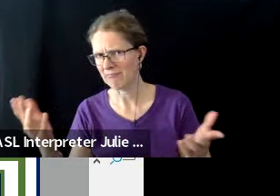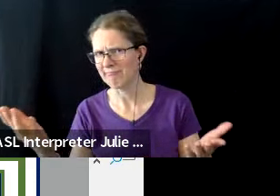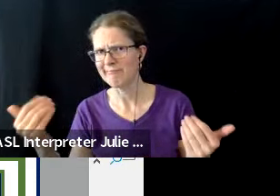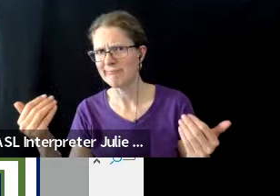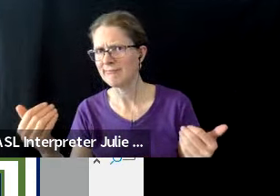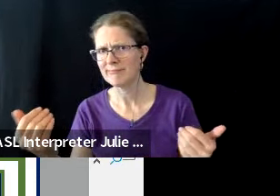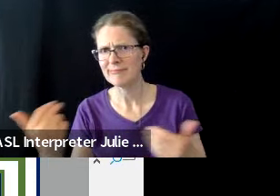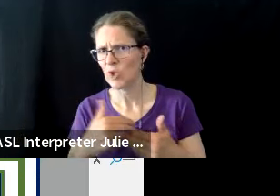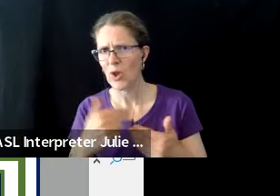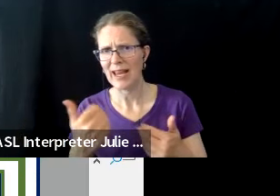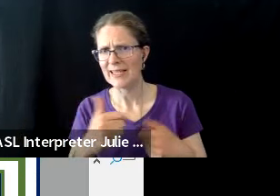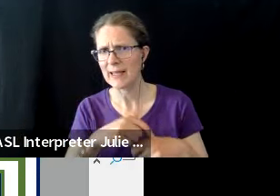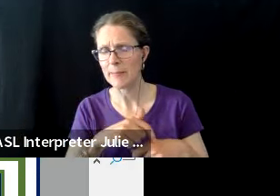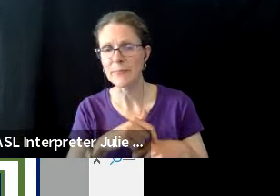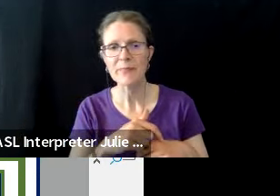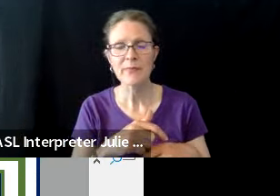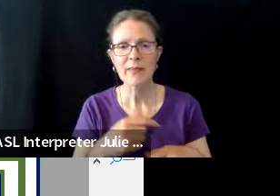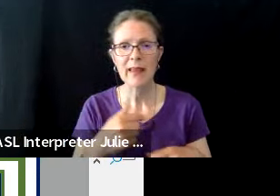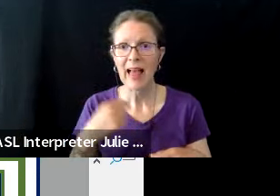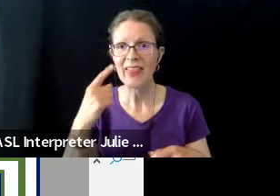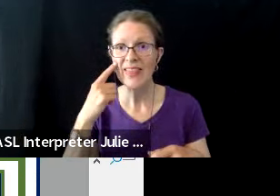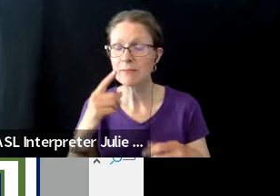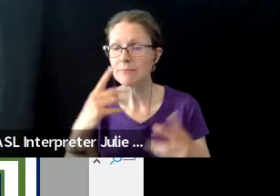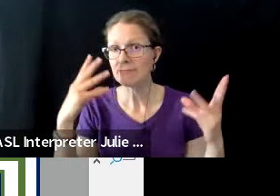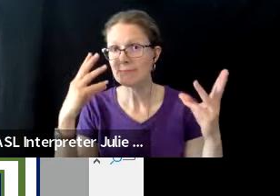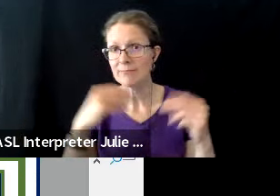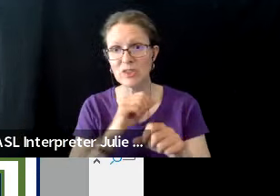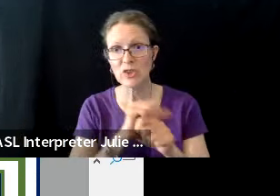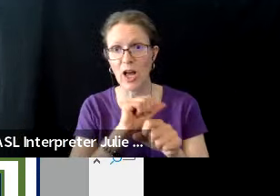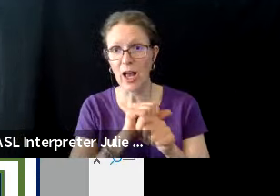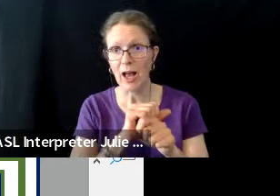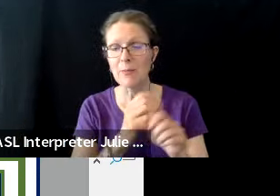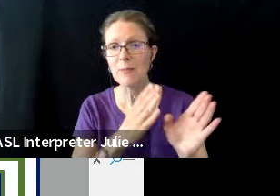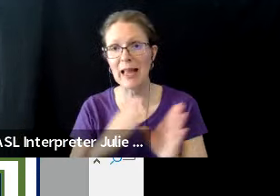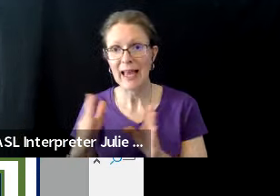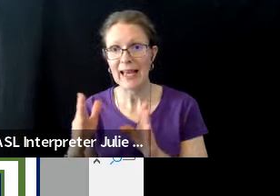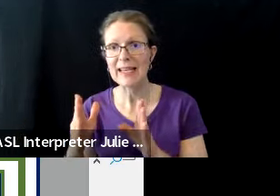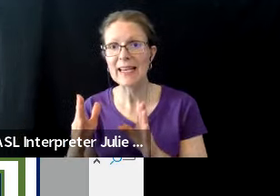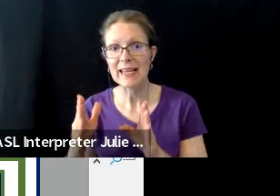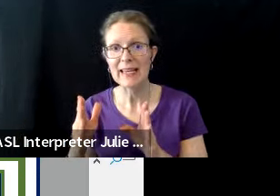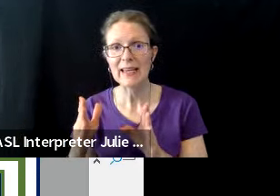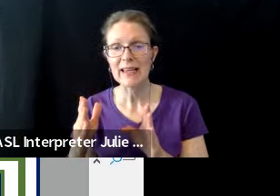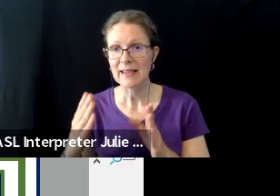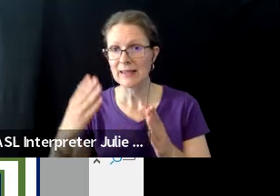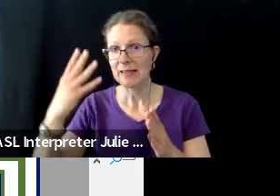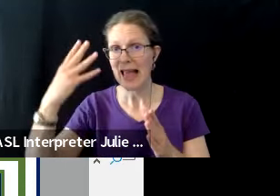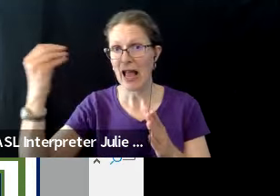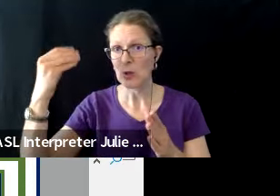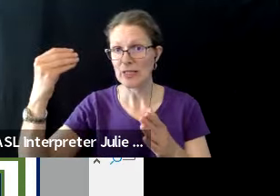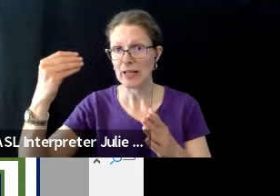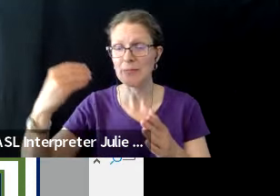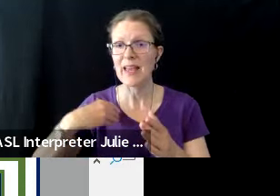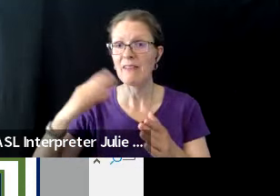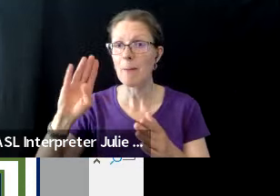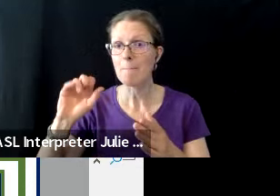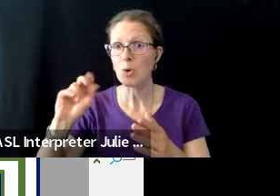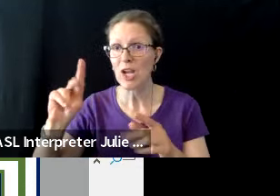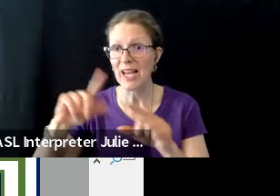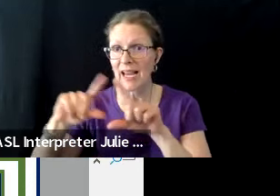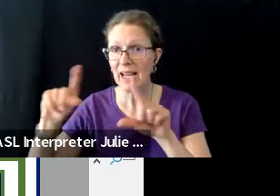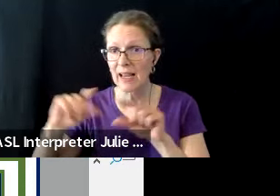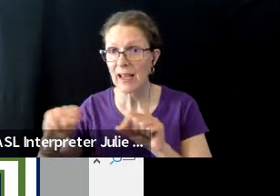any point, but I think he's done a, you know, beautiful job of planning the exterior. You've got brick, we've got metal panel, we've